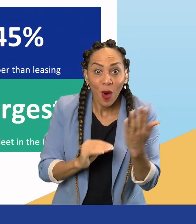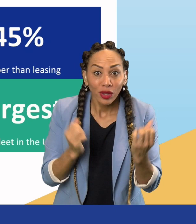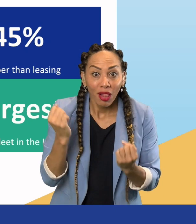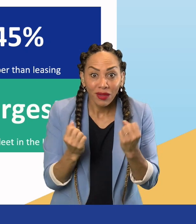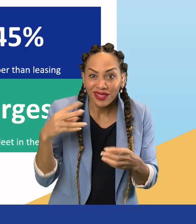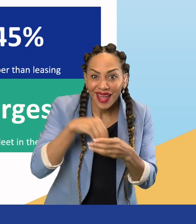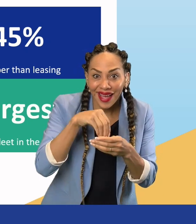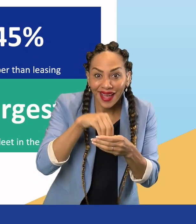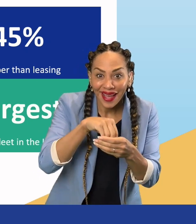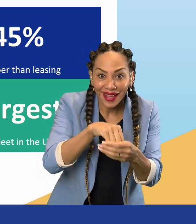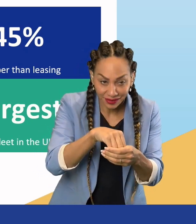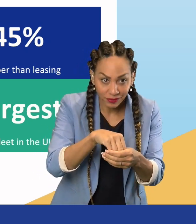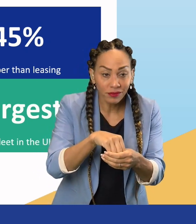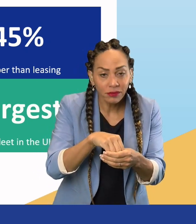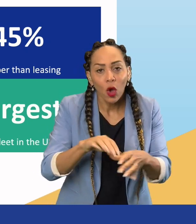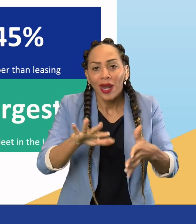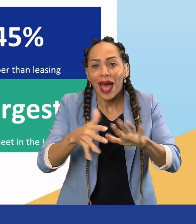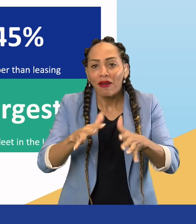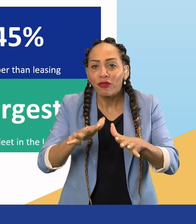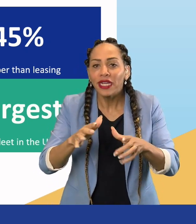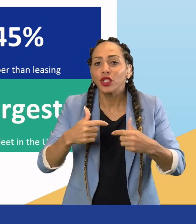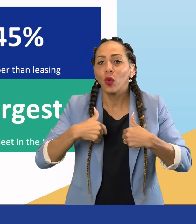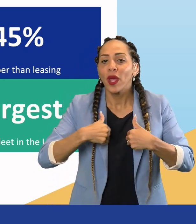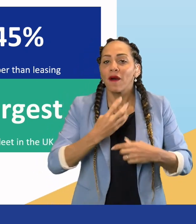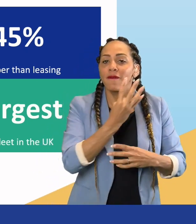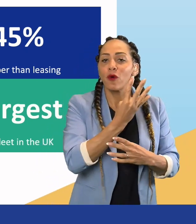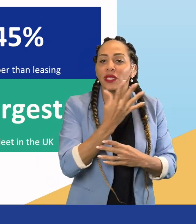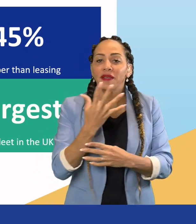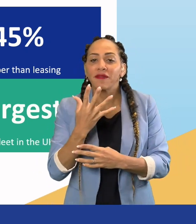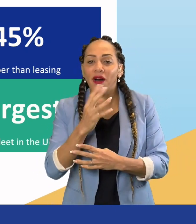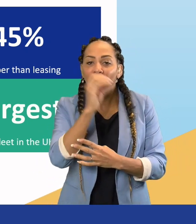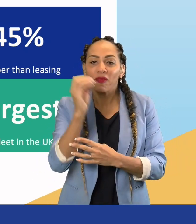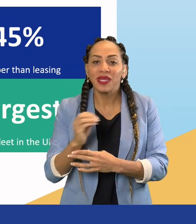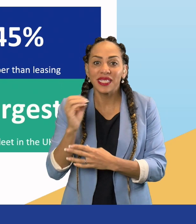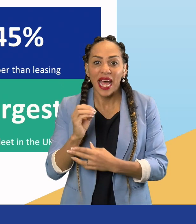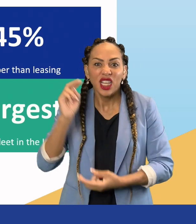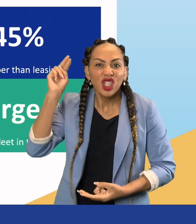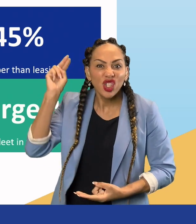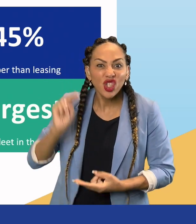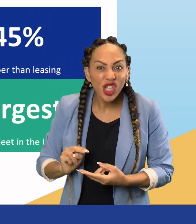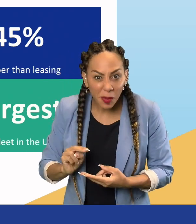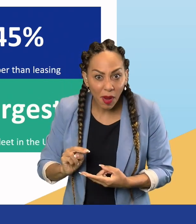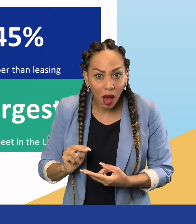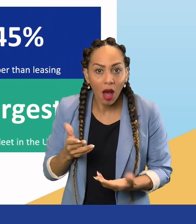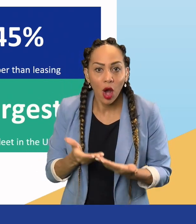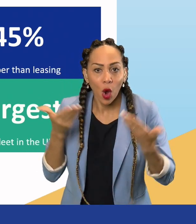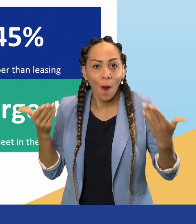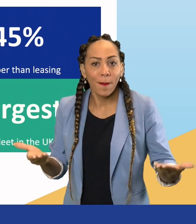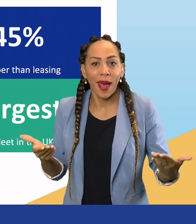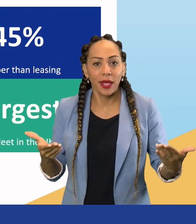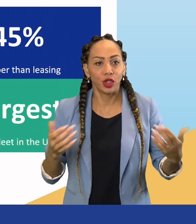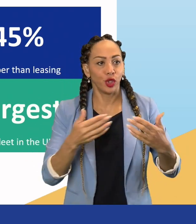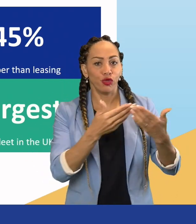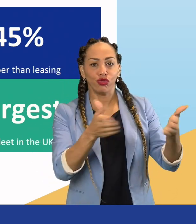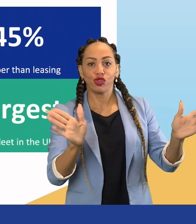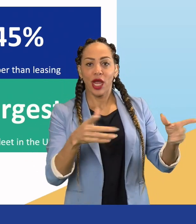we are 45% cheaper than the equivalent lease in the wider market. So if you add in that worry-free package, it's a really, really good